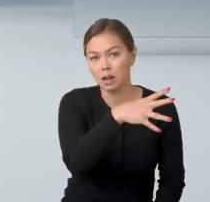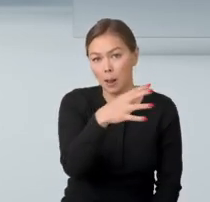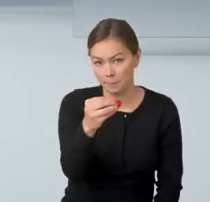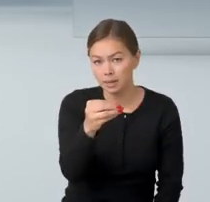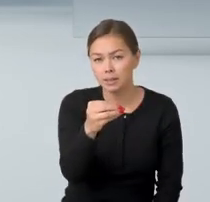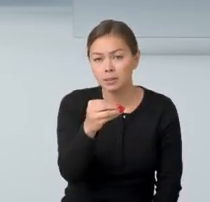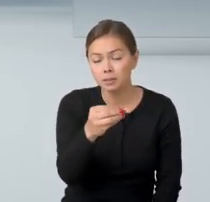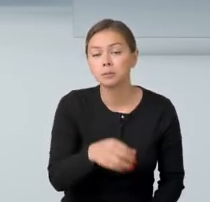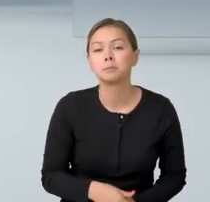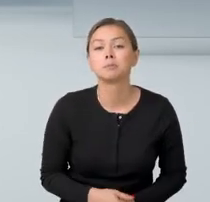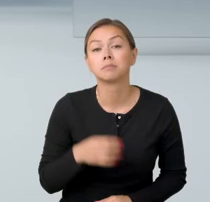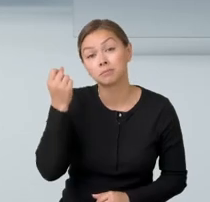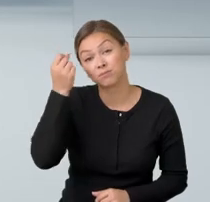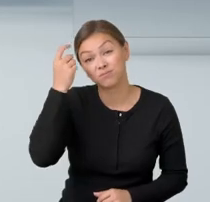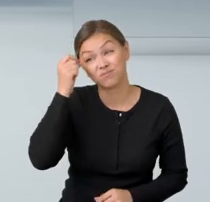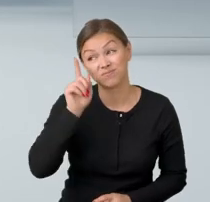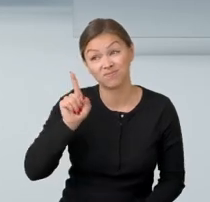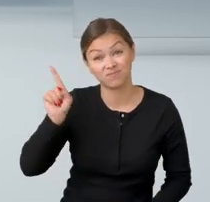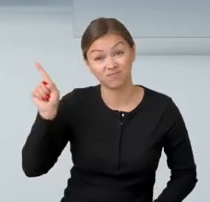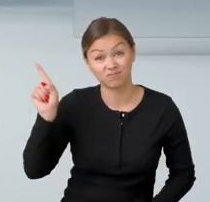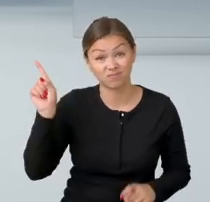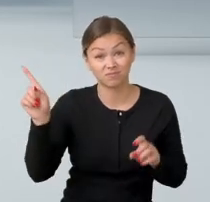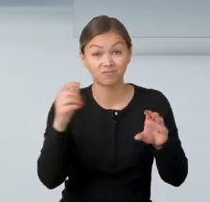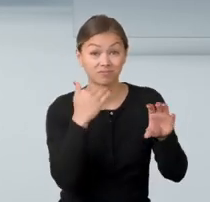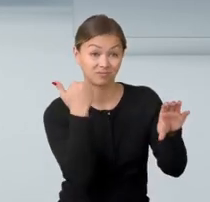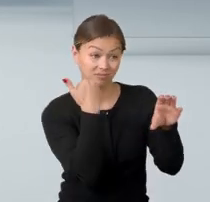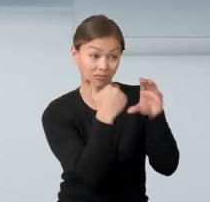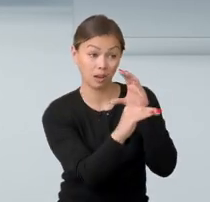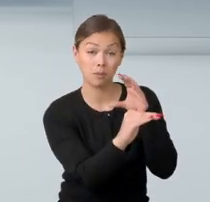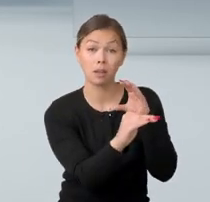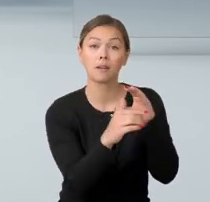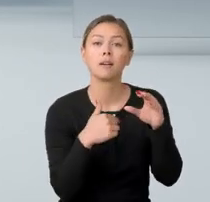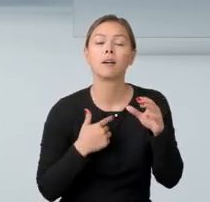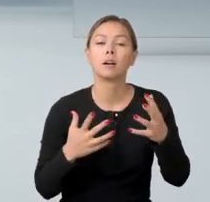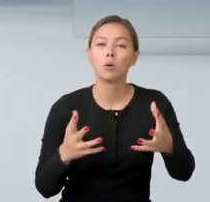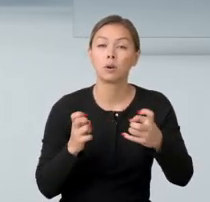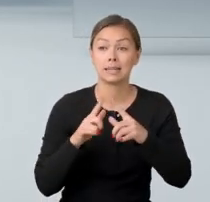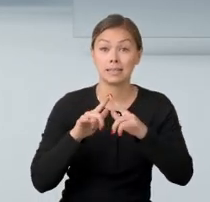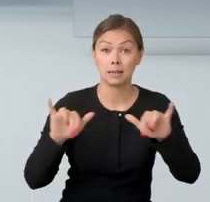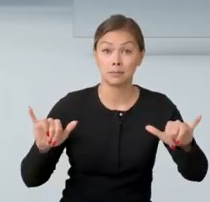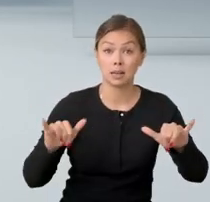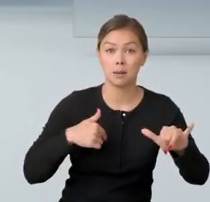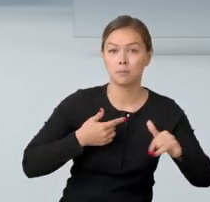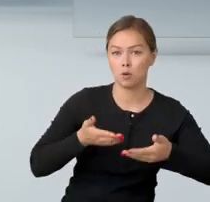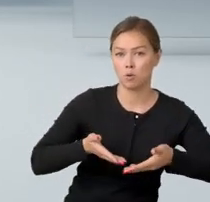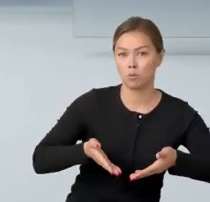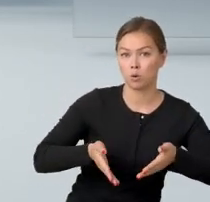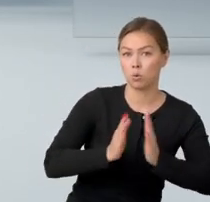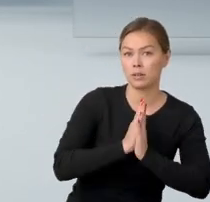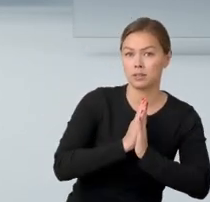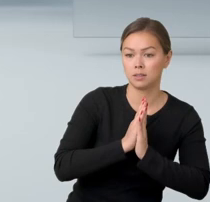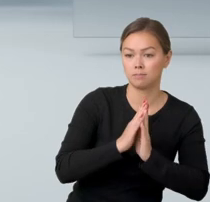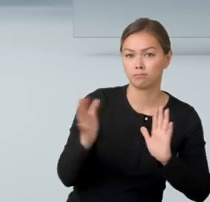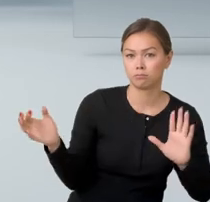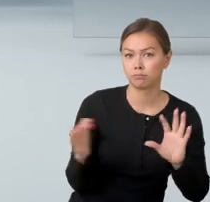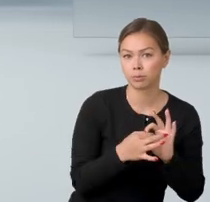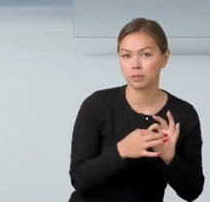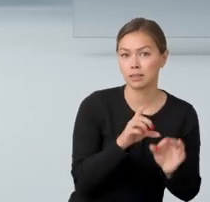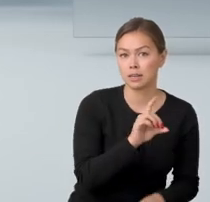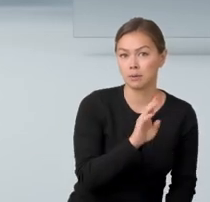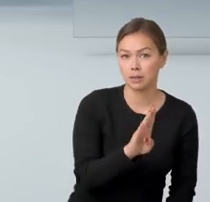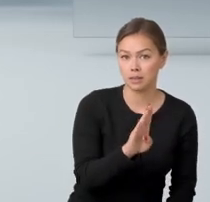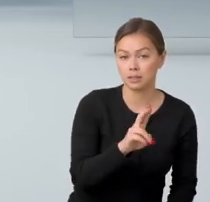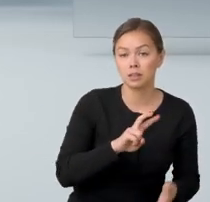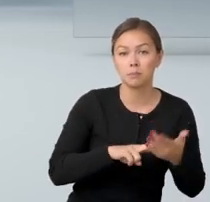the company and when I send this email I want to a request to be opened